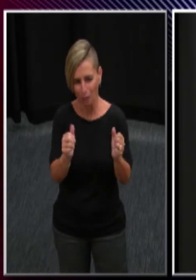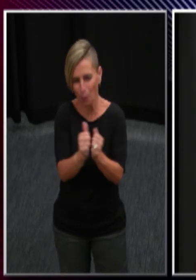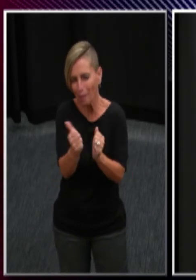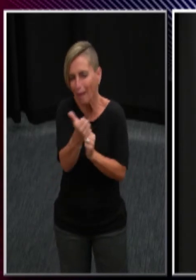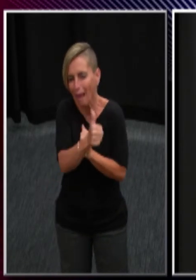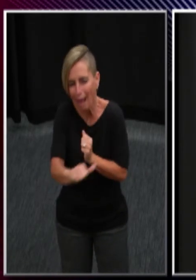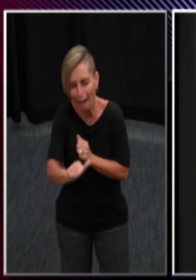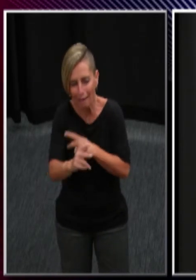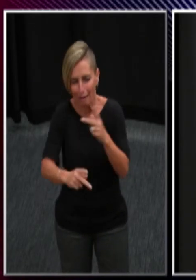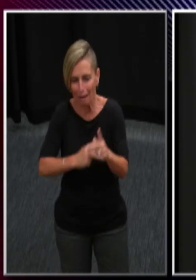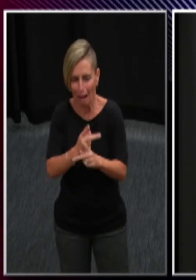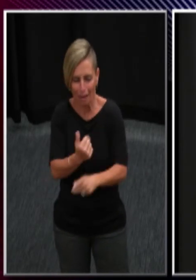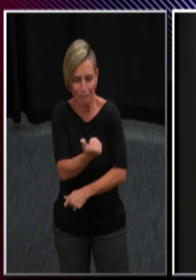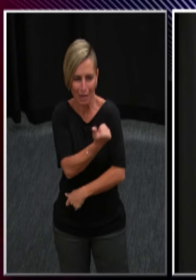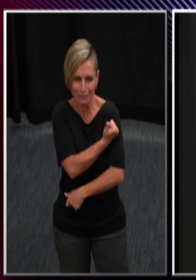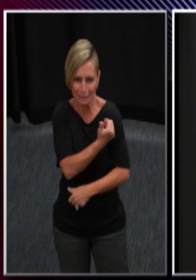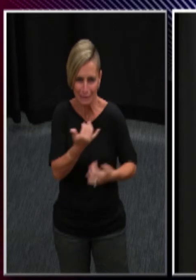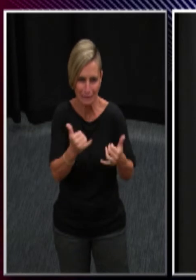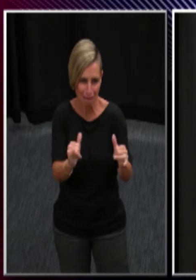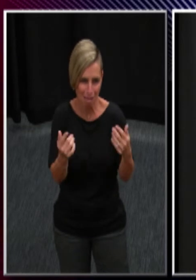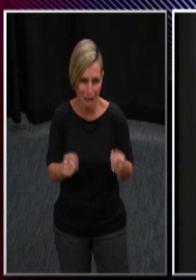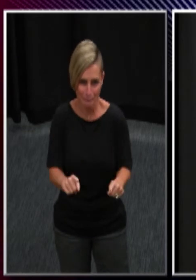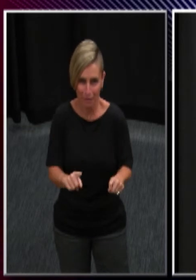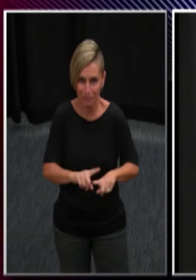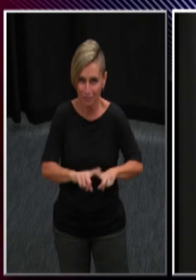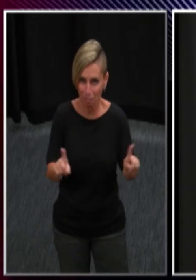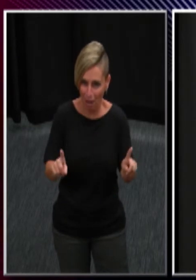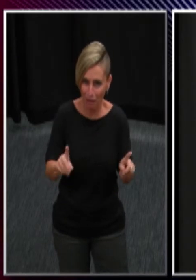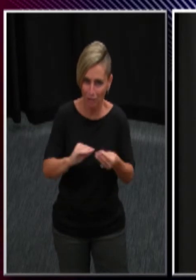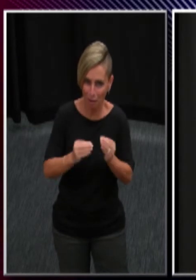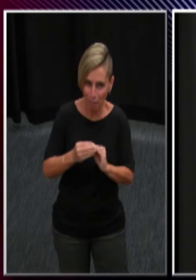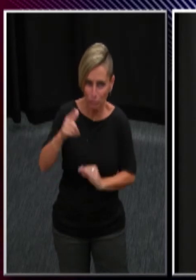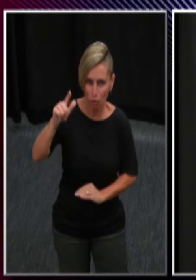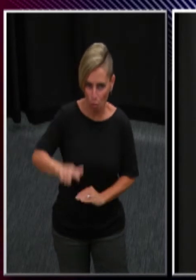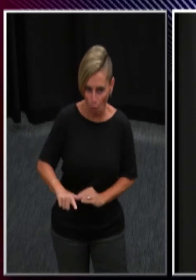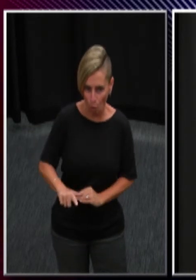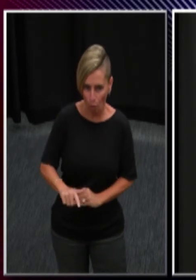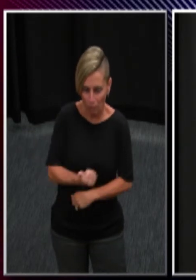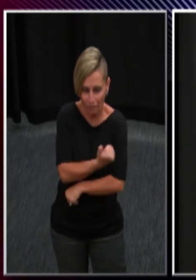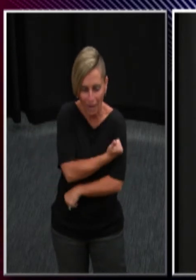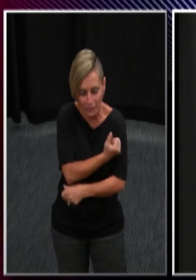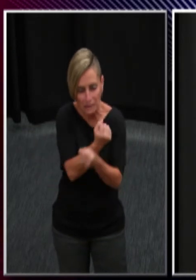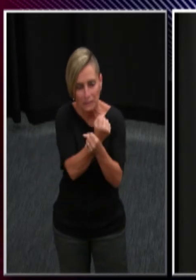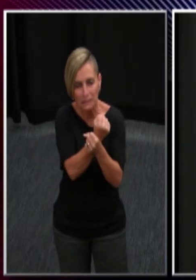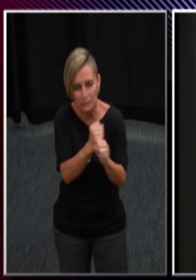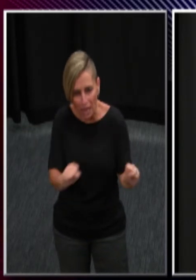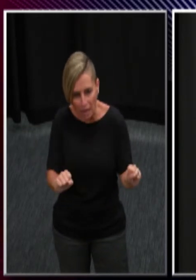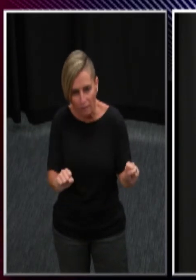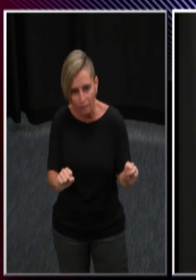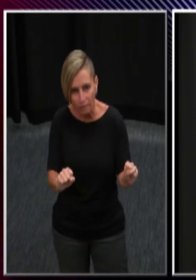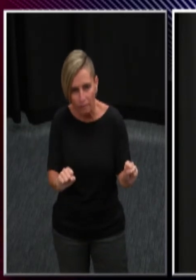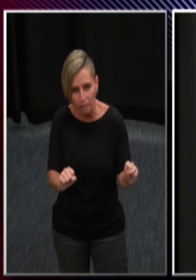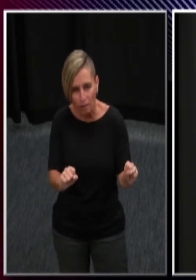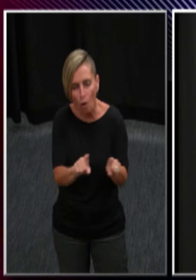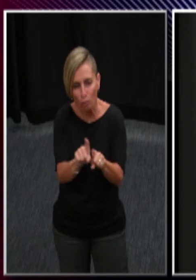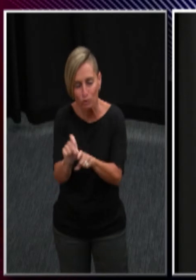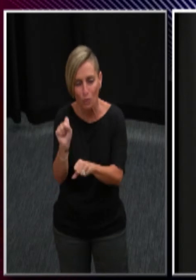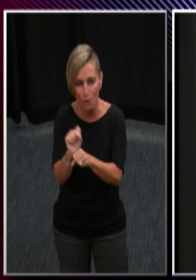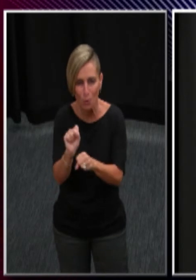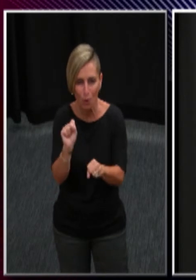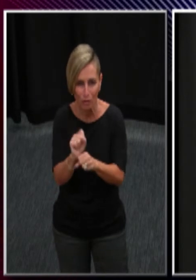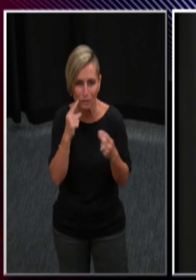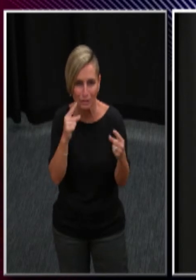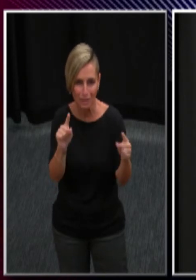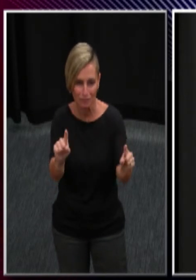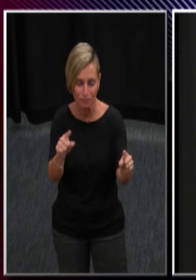But the numbers are so low, this vaccine is safe, it's effective, and again, we